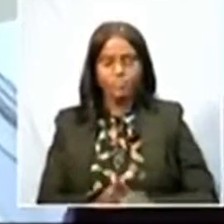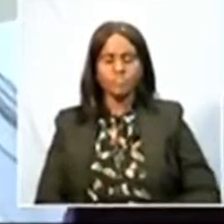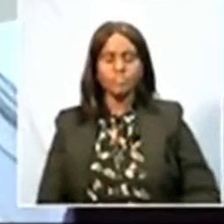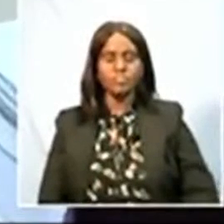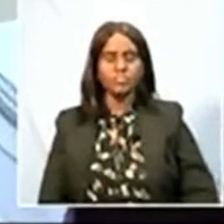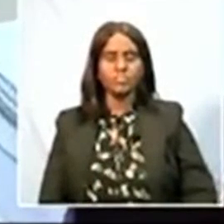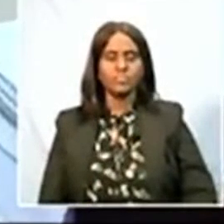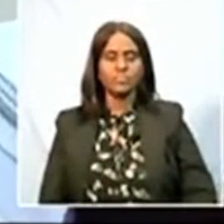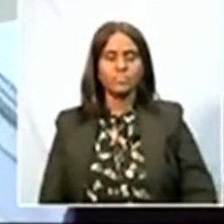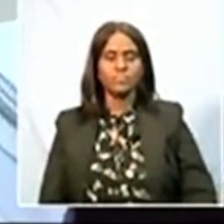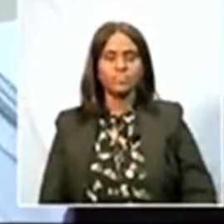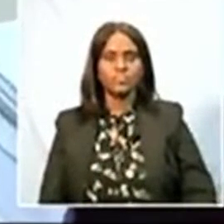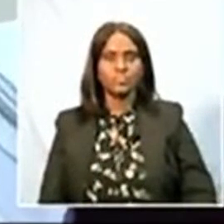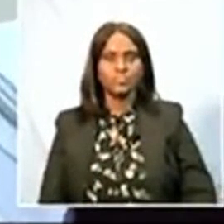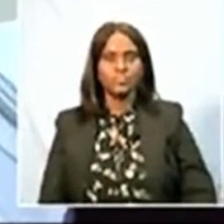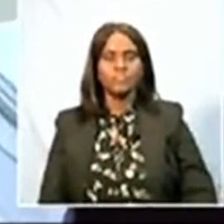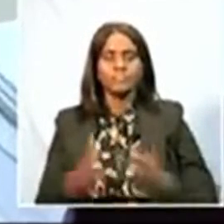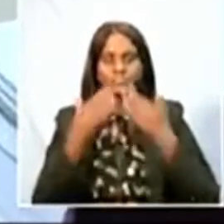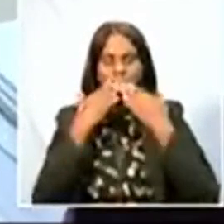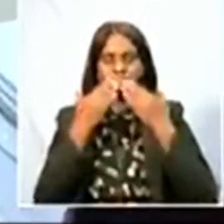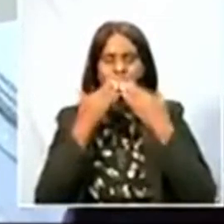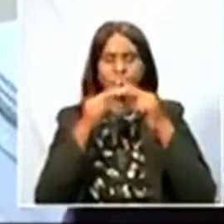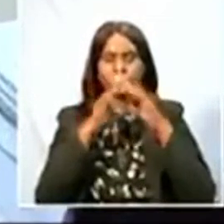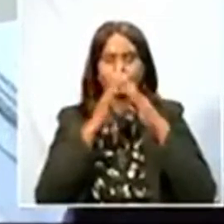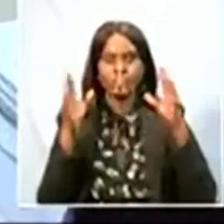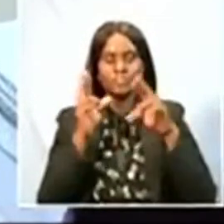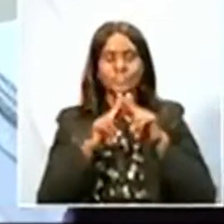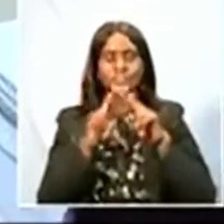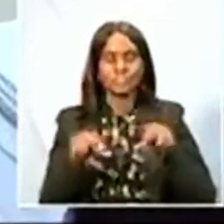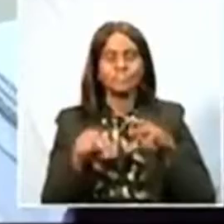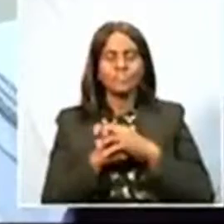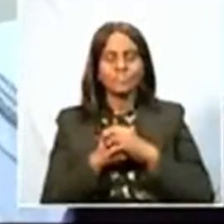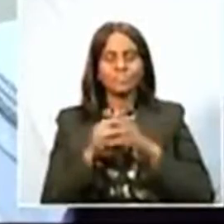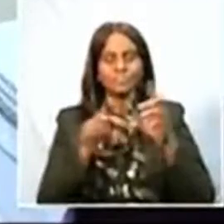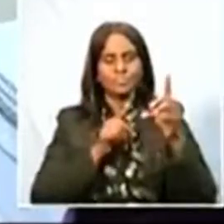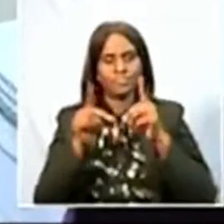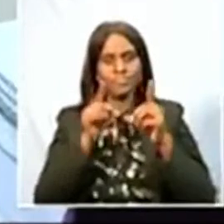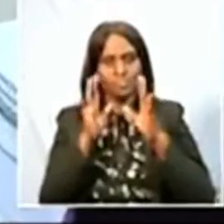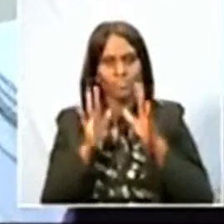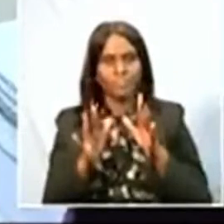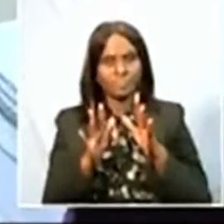Singombe. Thank you very much, Chair. Director,